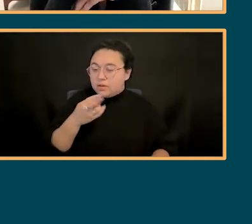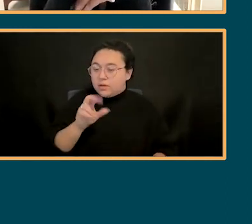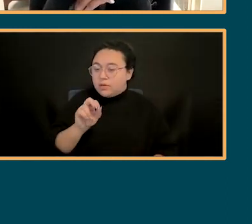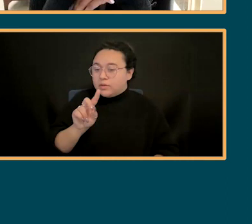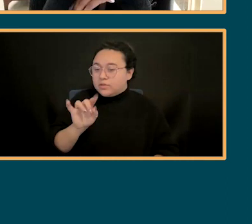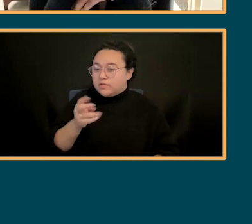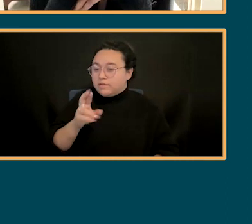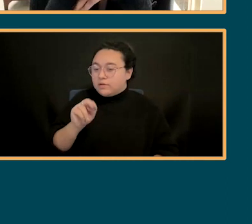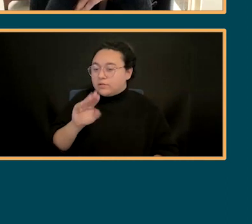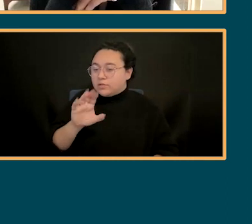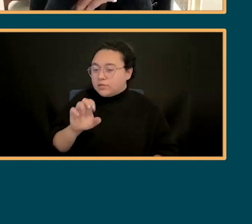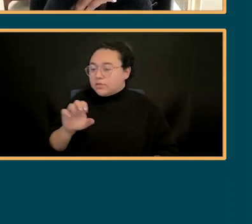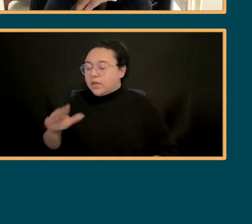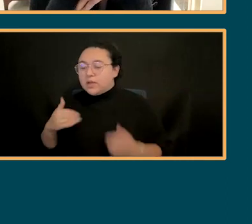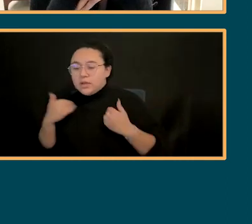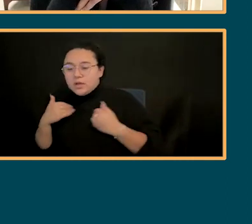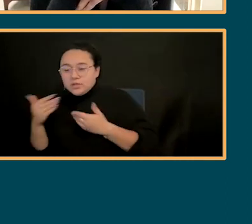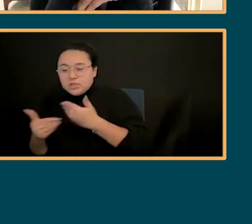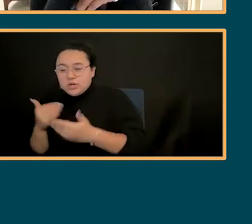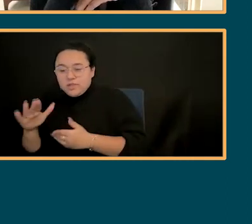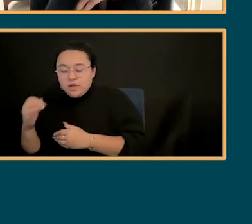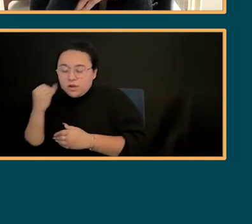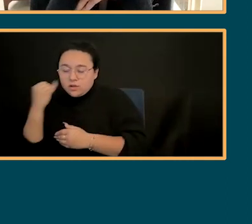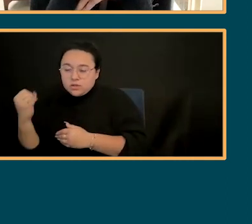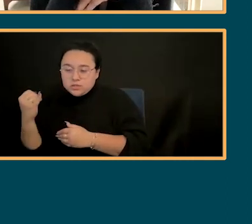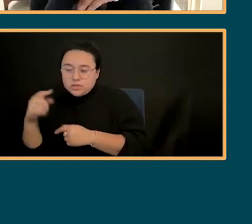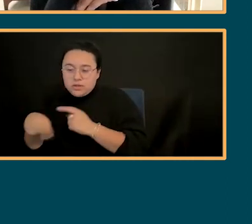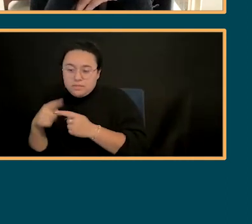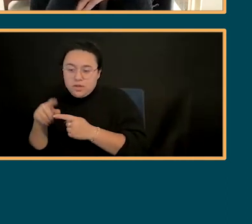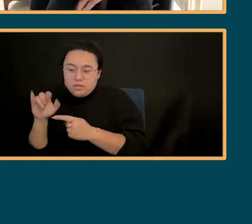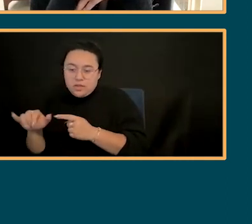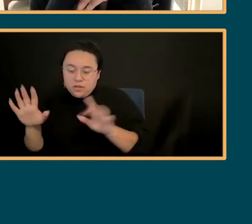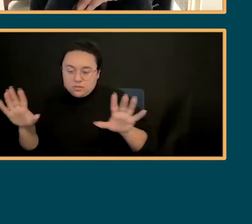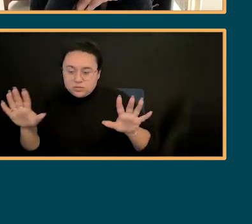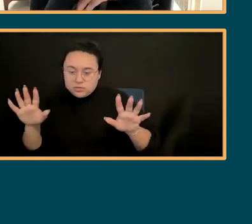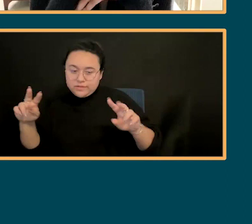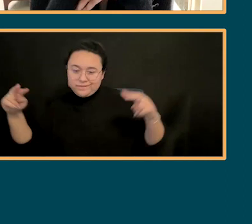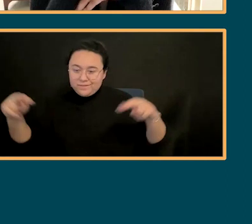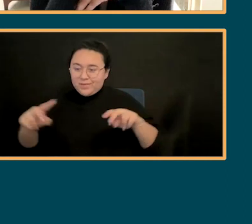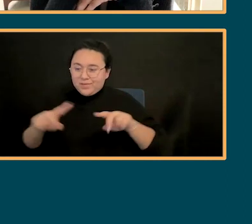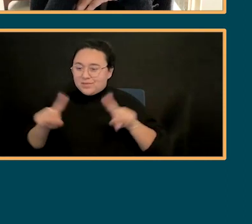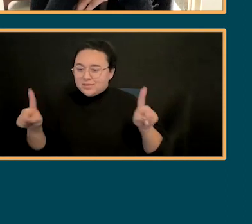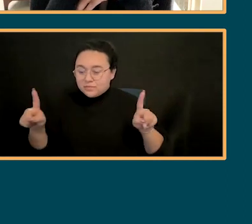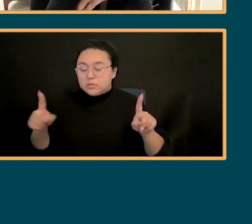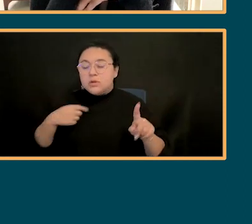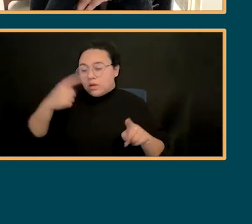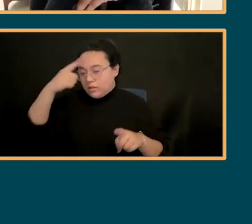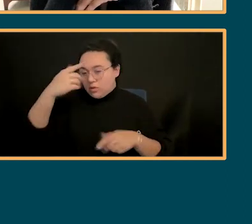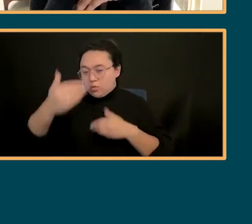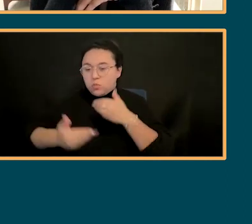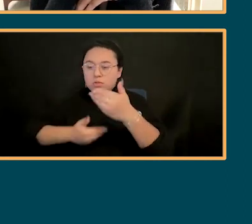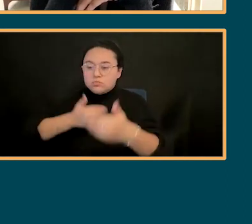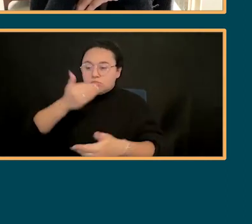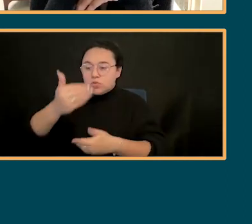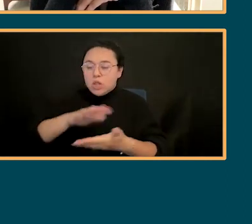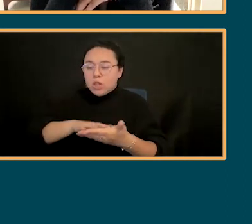people of younger generations and their ideas surrounding neurodivergence. And I think as we kind of go through the stage and learn more